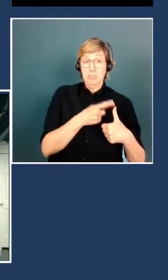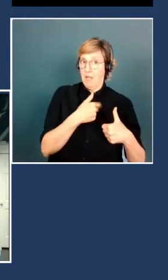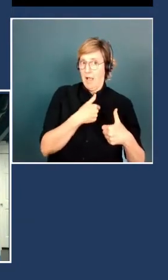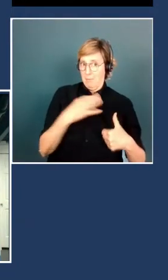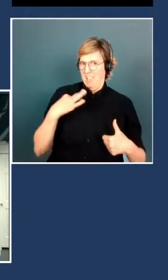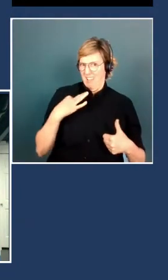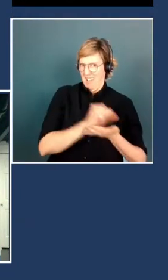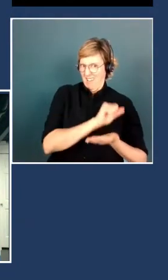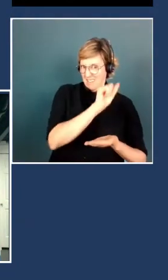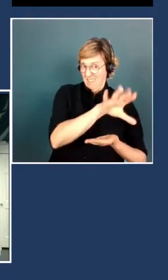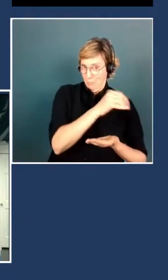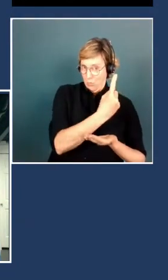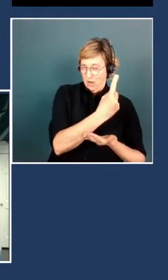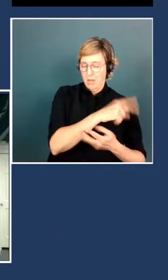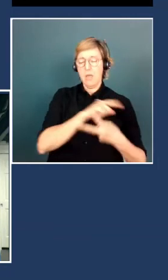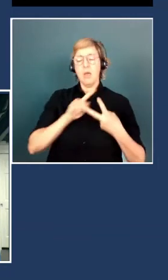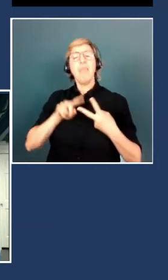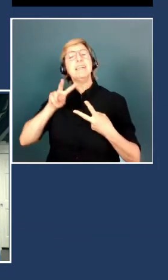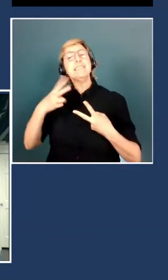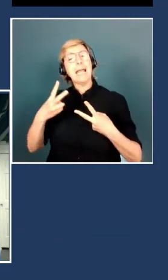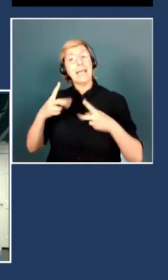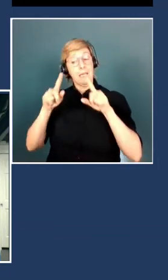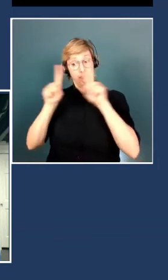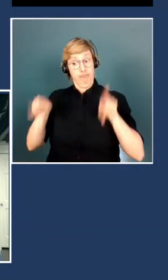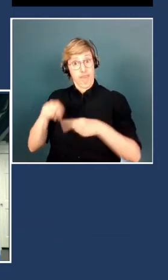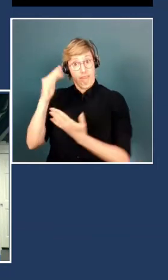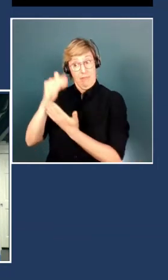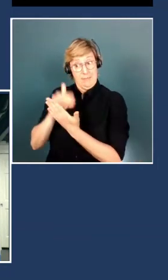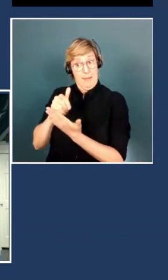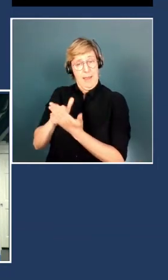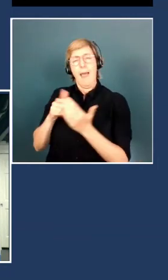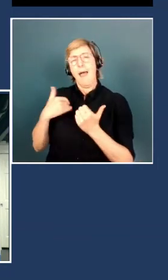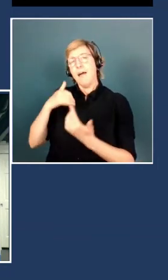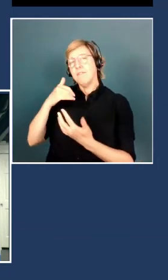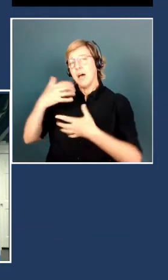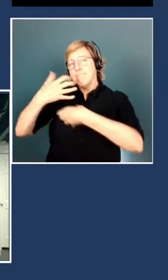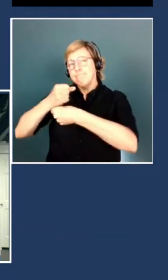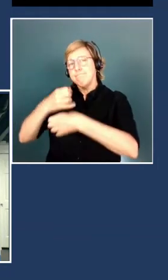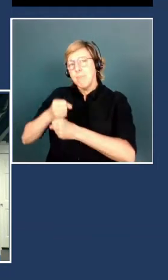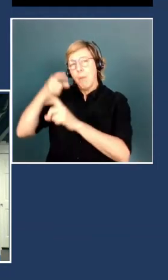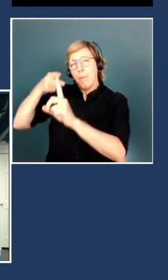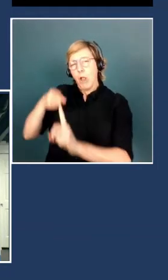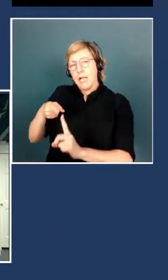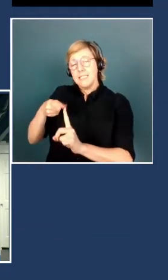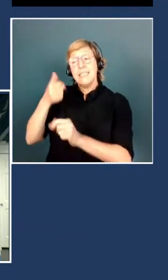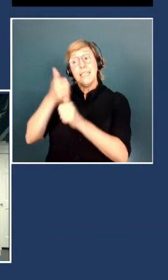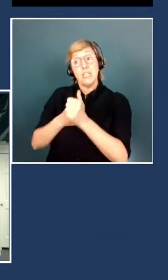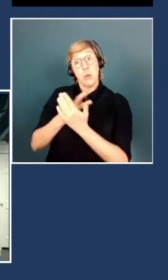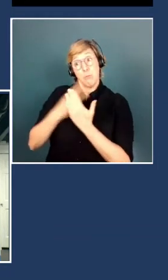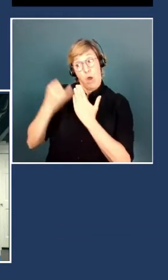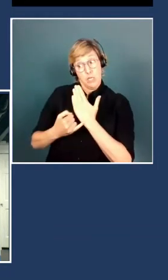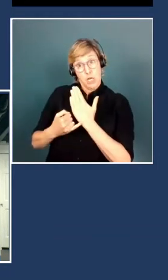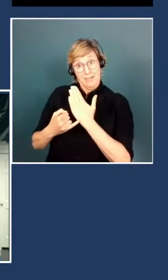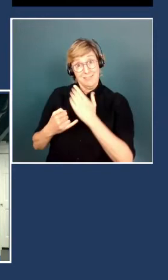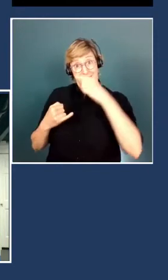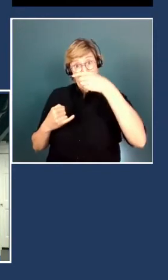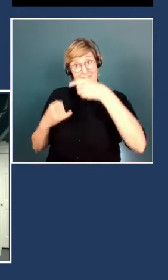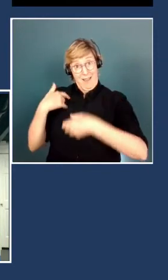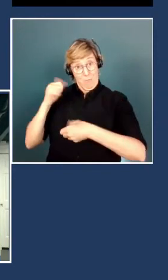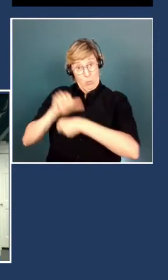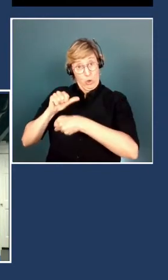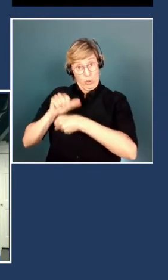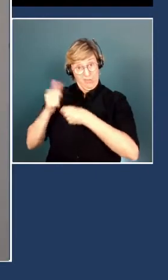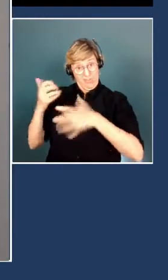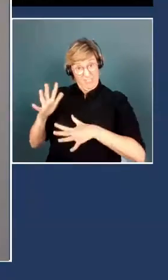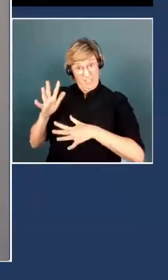I have bullets, and underneath the different projects I may have worked on, I have my own way of capturing what that